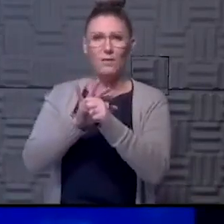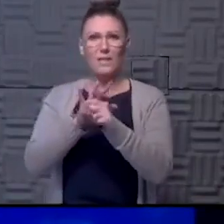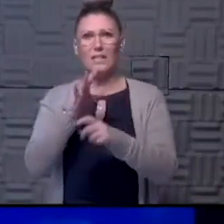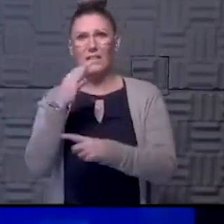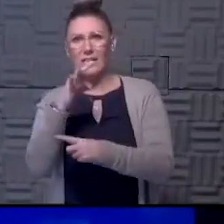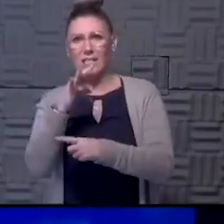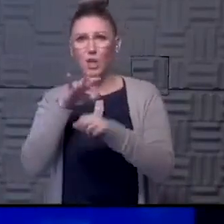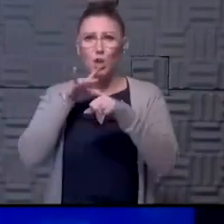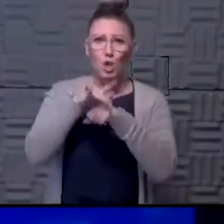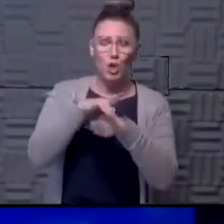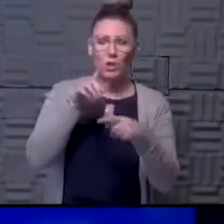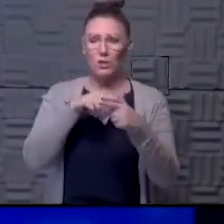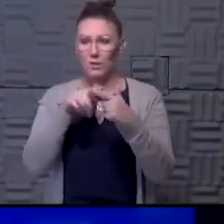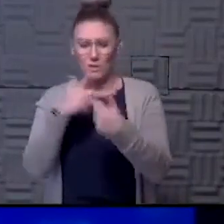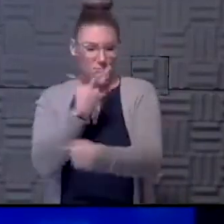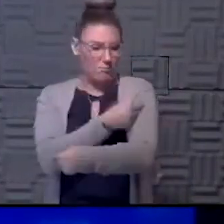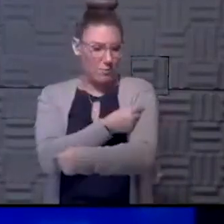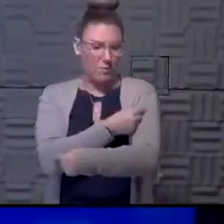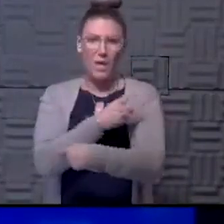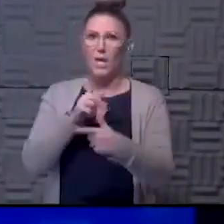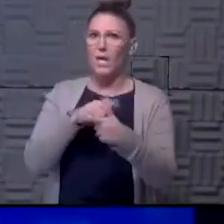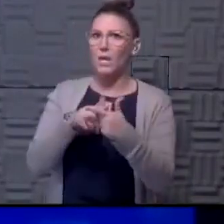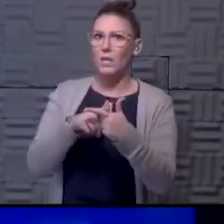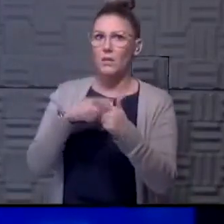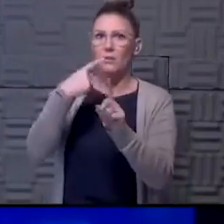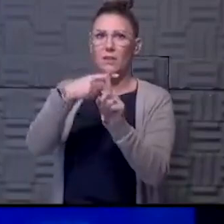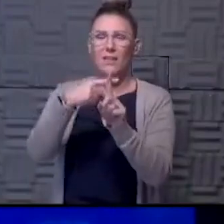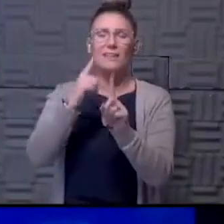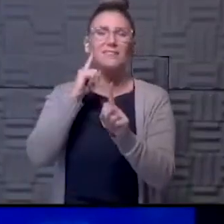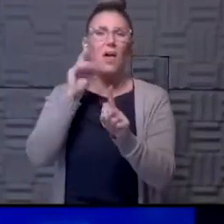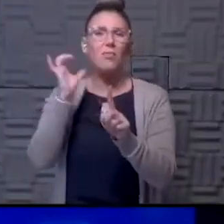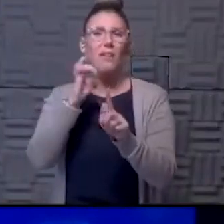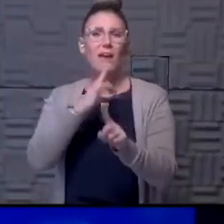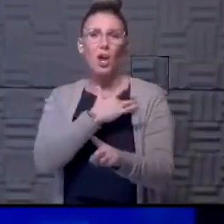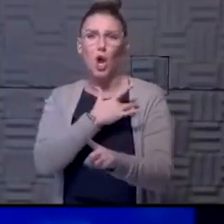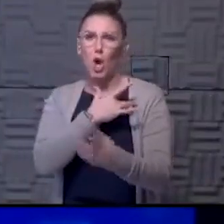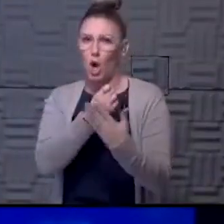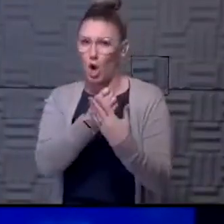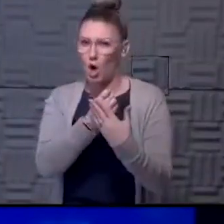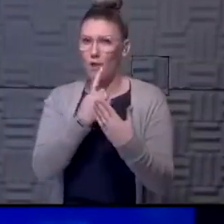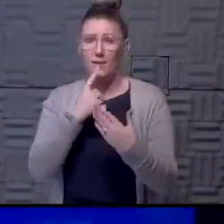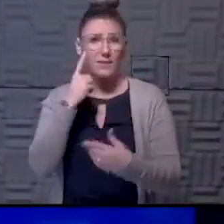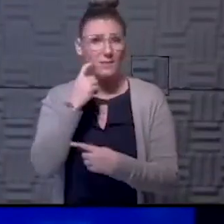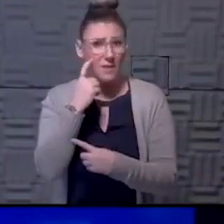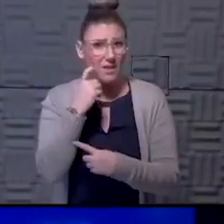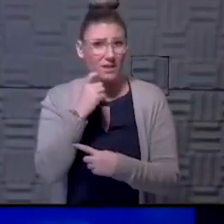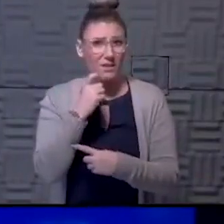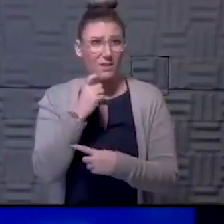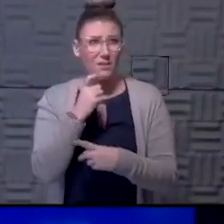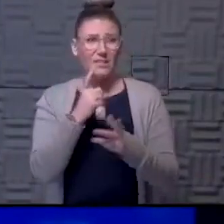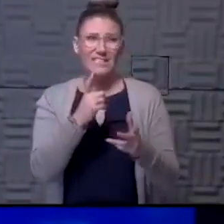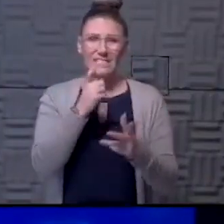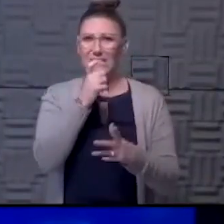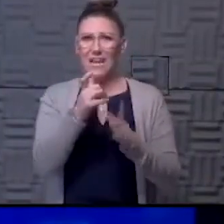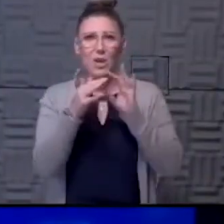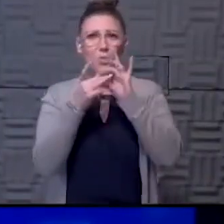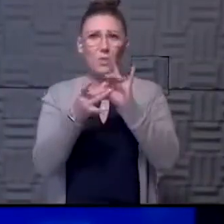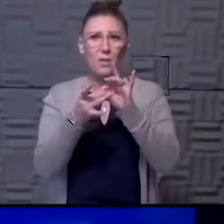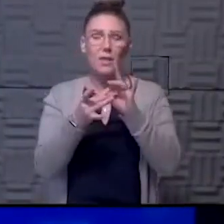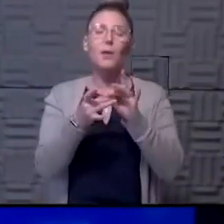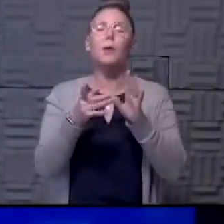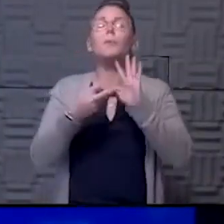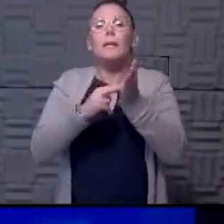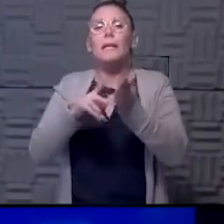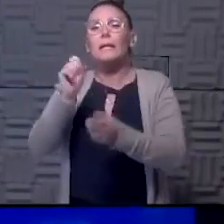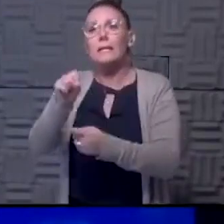got the vaccine, and then he turned a big positive. It sounds like he had a heart attack, actually. Yeah. And so I suspect it's true, and unrelated, meaning that, yes, he